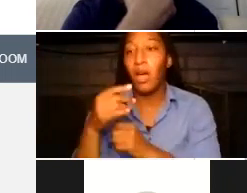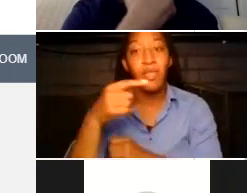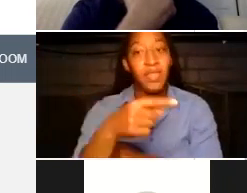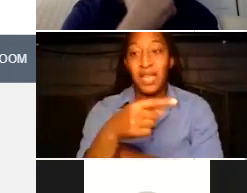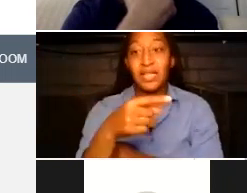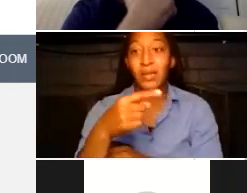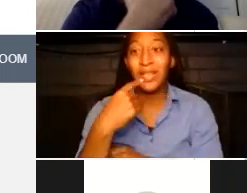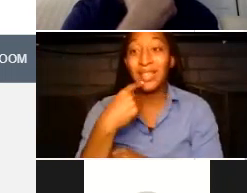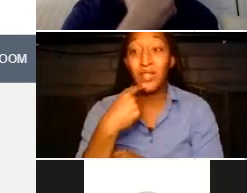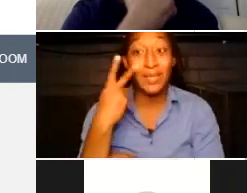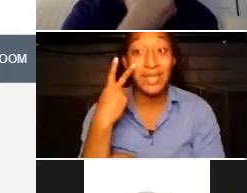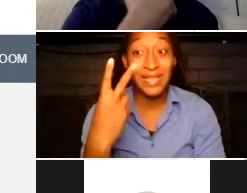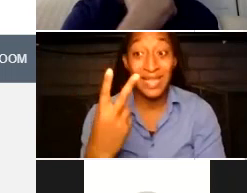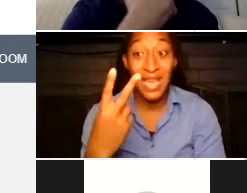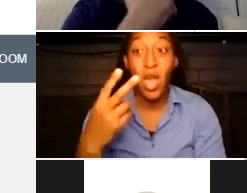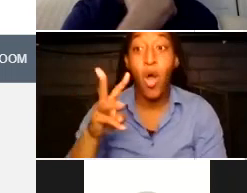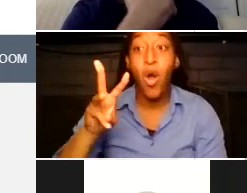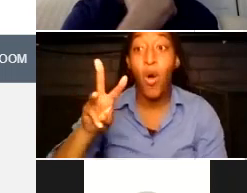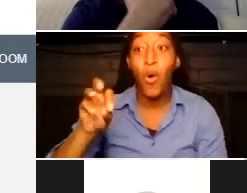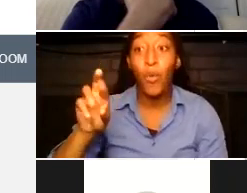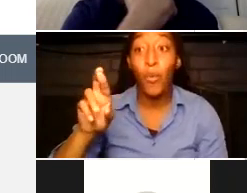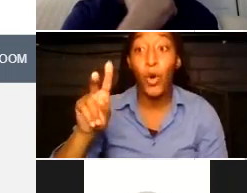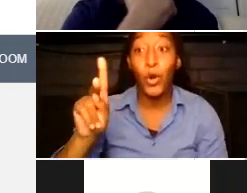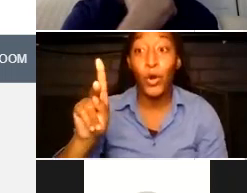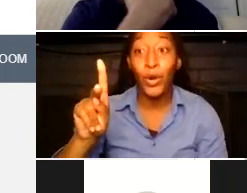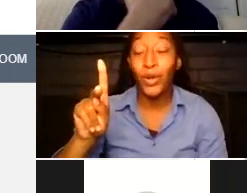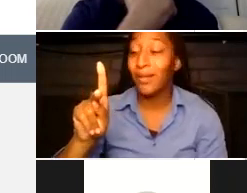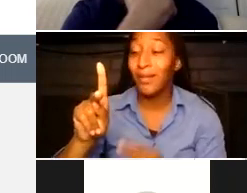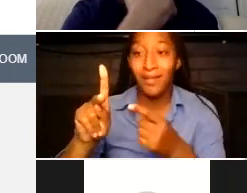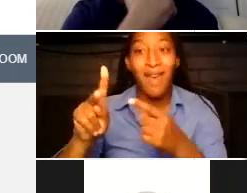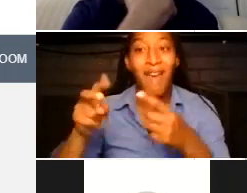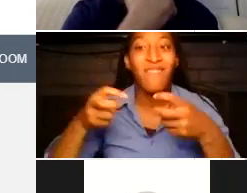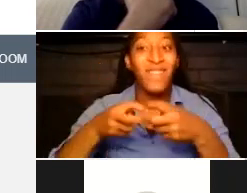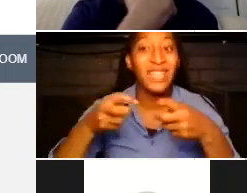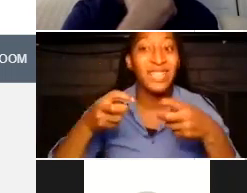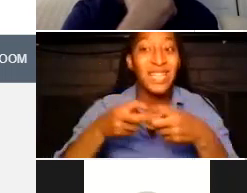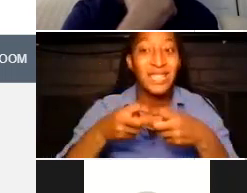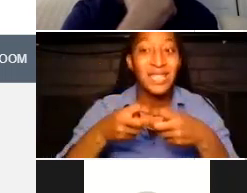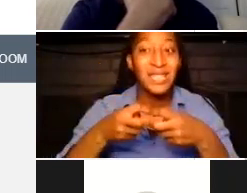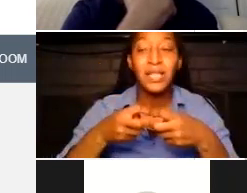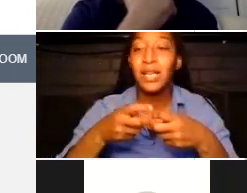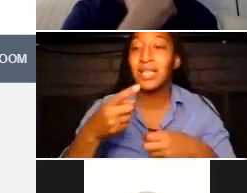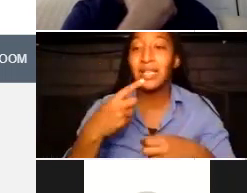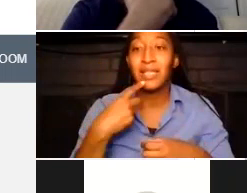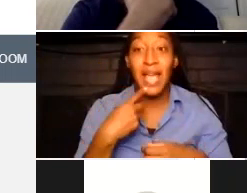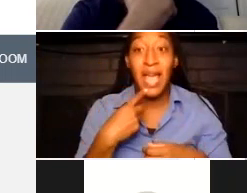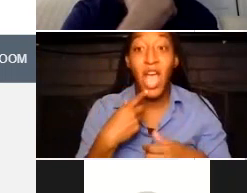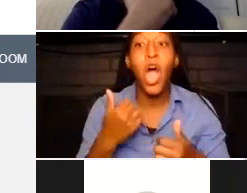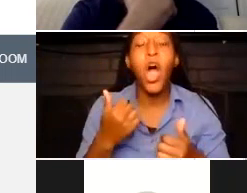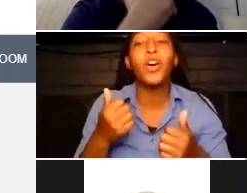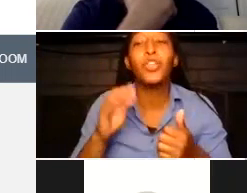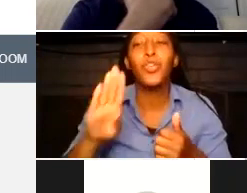work in the way we do in physics. Okay, work every day might mean whatever job you go to from 9 to